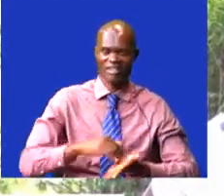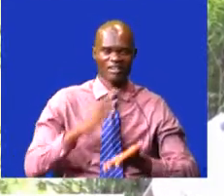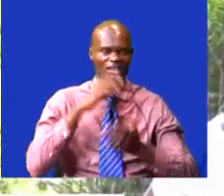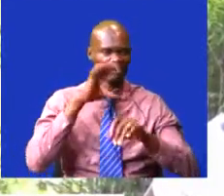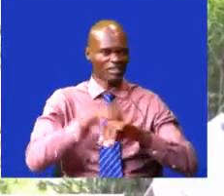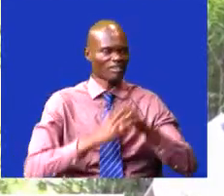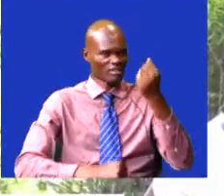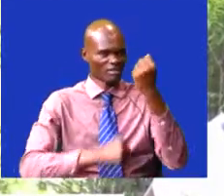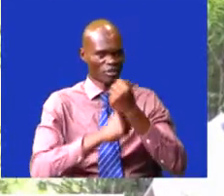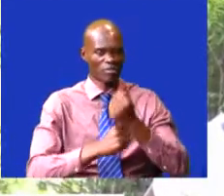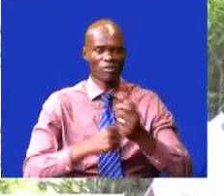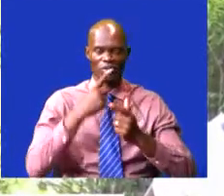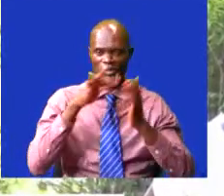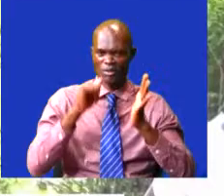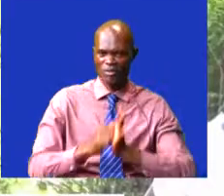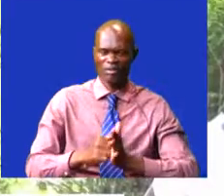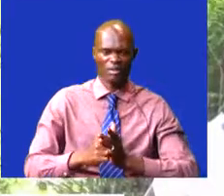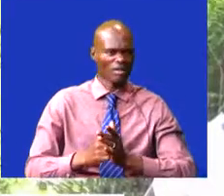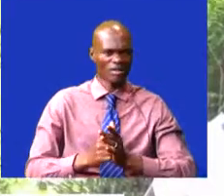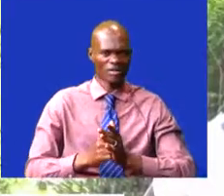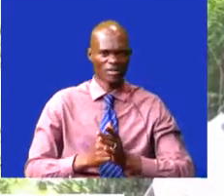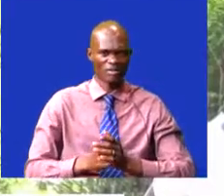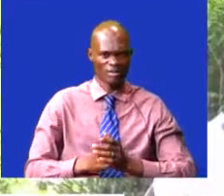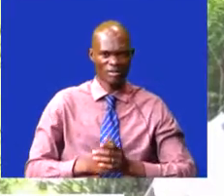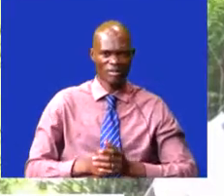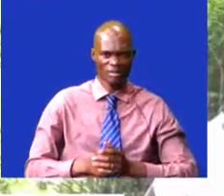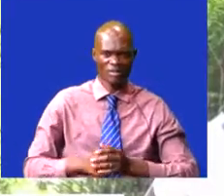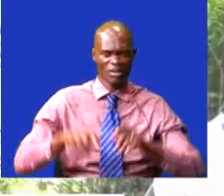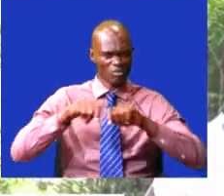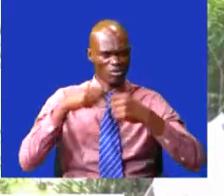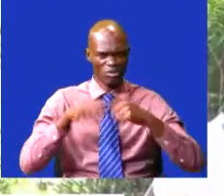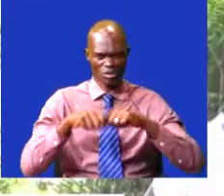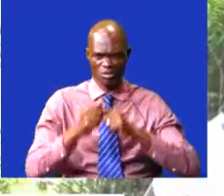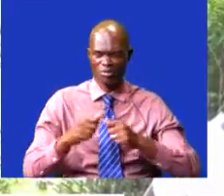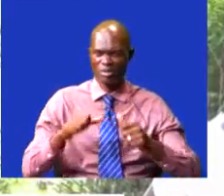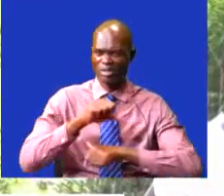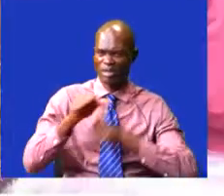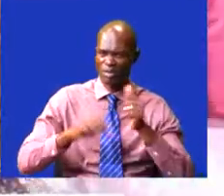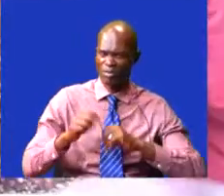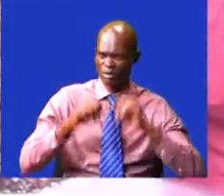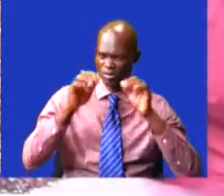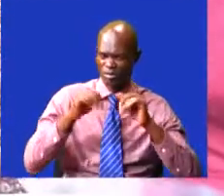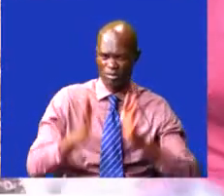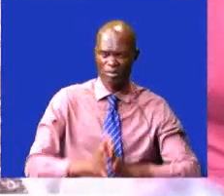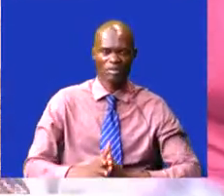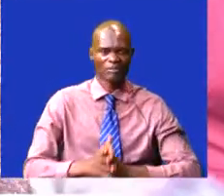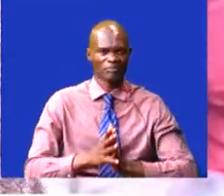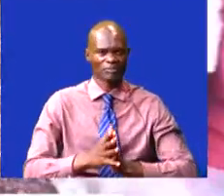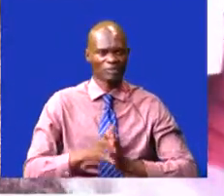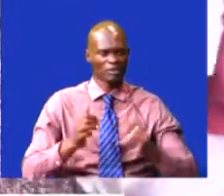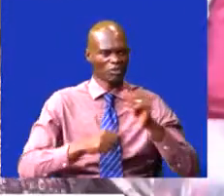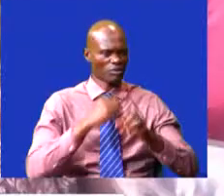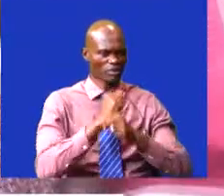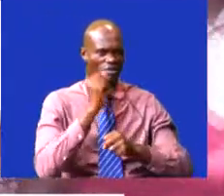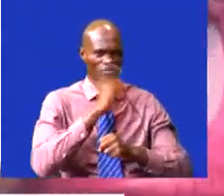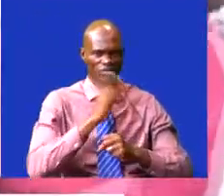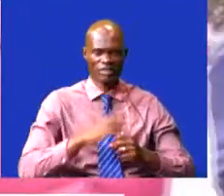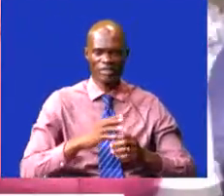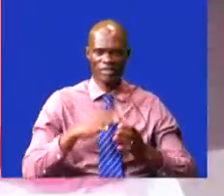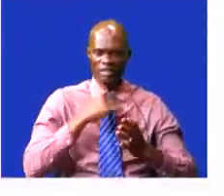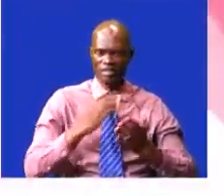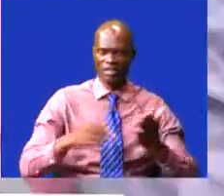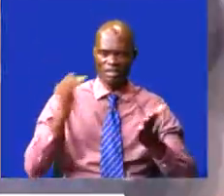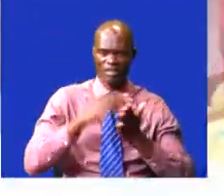maber mondo mi kiki moro ochako higi ahinya kaluwore gi pur mwatimono.